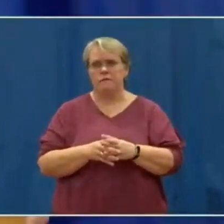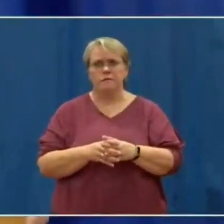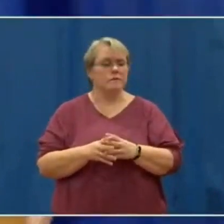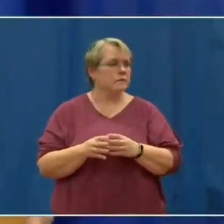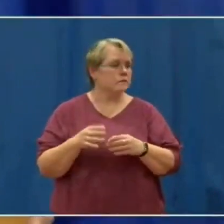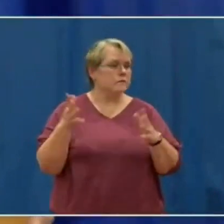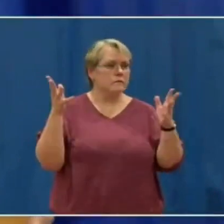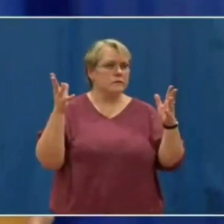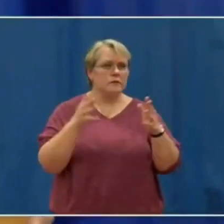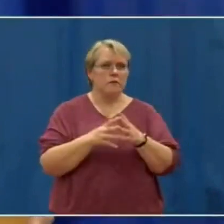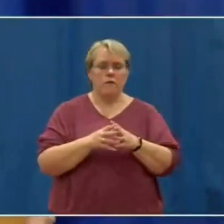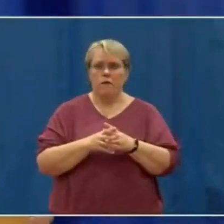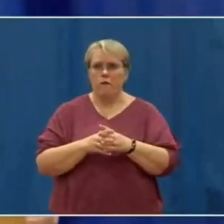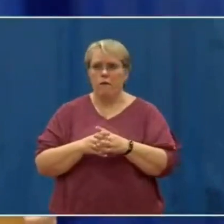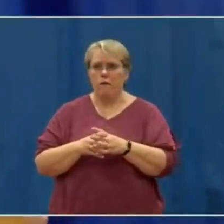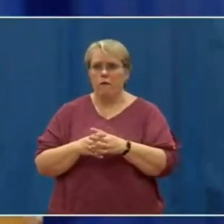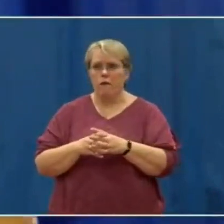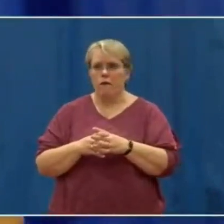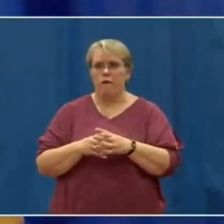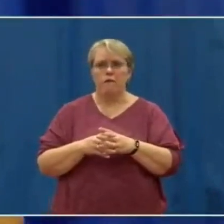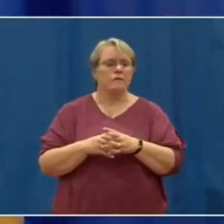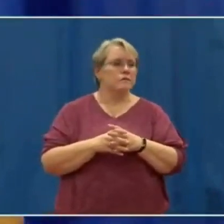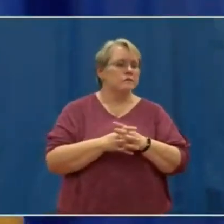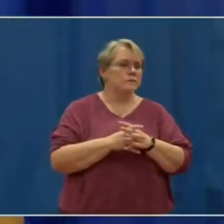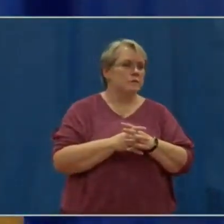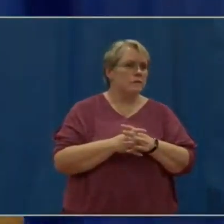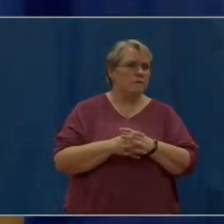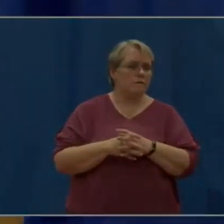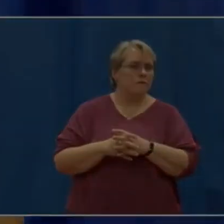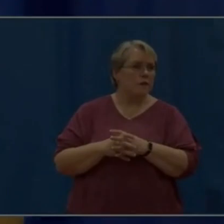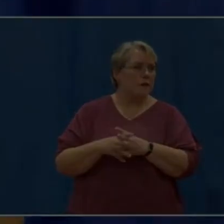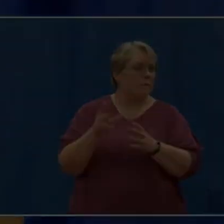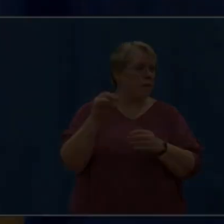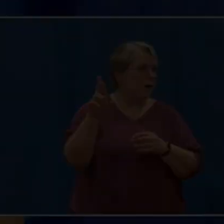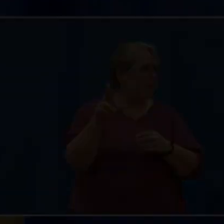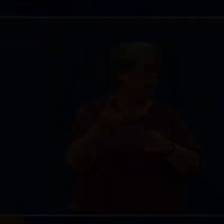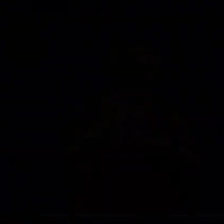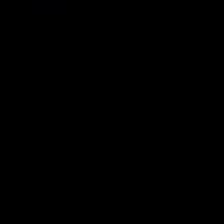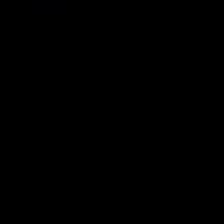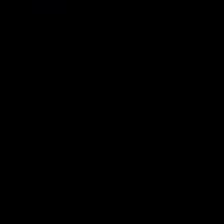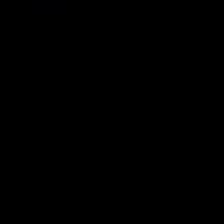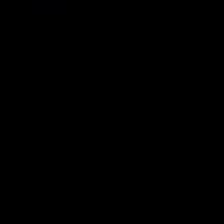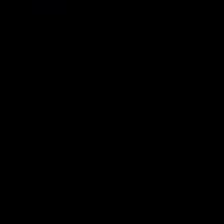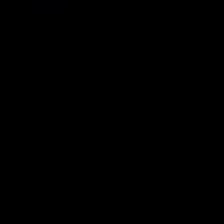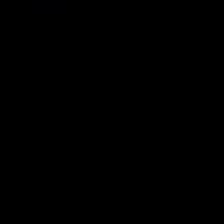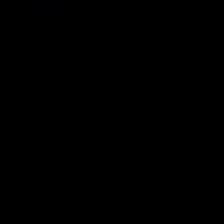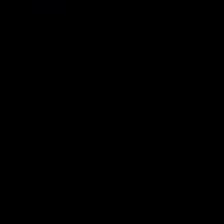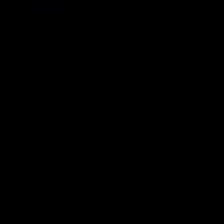Mayor? No, let go. Yeah, take it easy. Yeah, take it easy, bud. Mayor. Yes. Mayor McDermott.